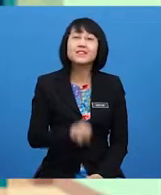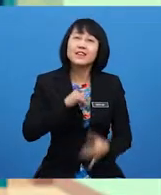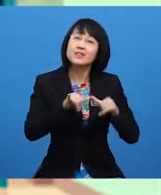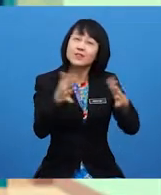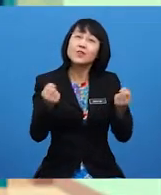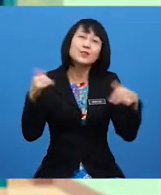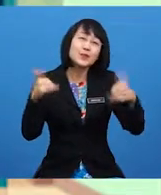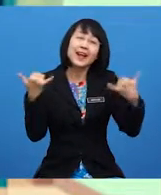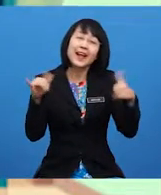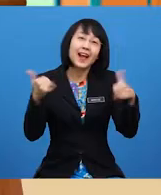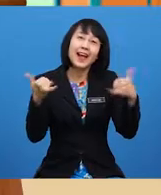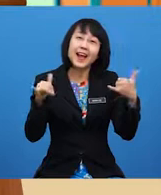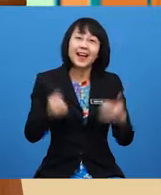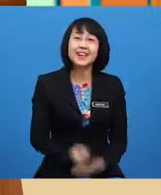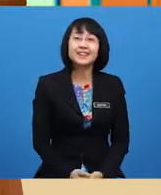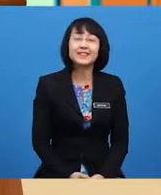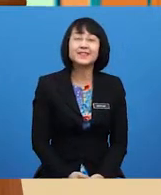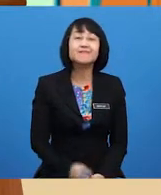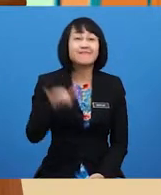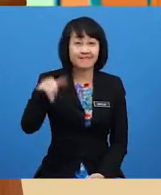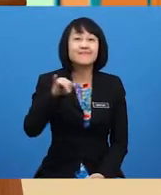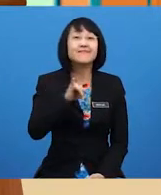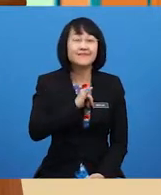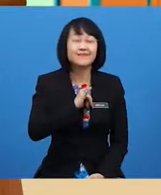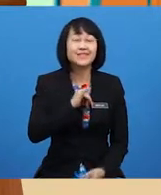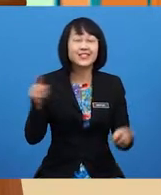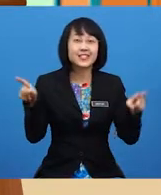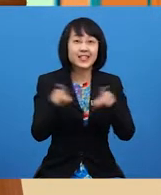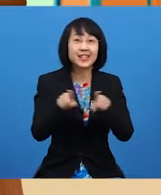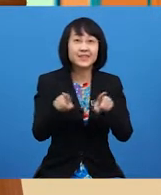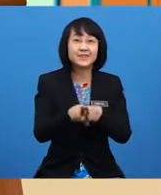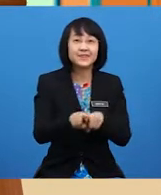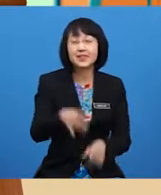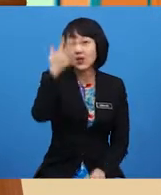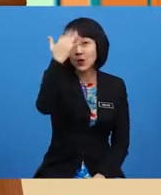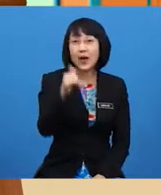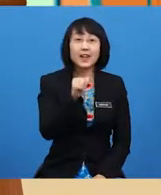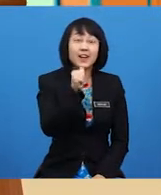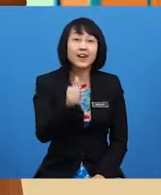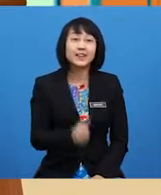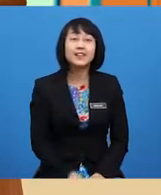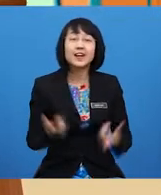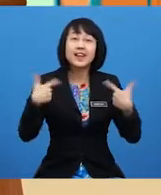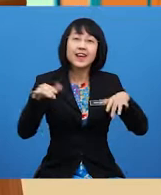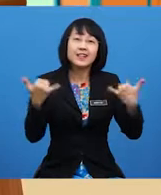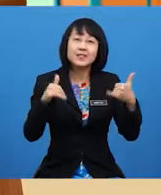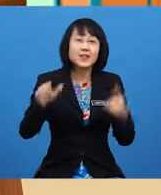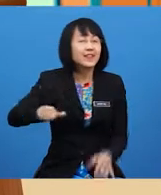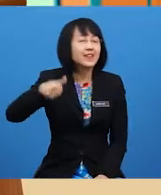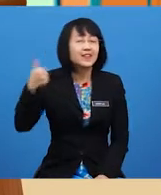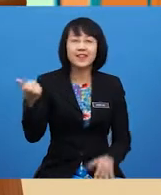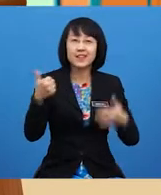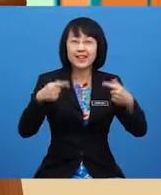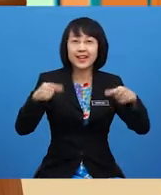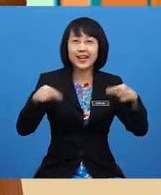to play. Yeah, me too, Yolo. So why not? Let's play another